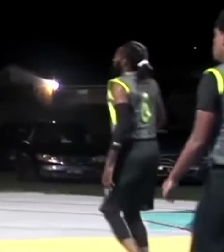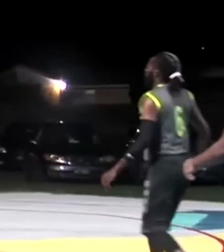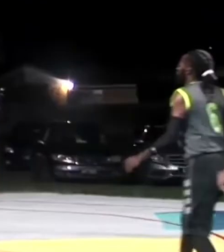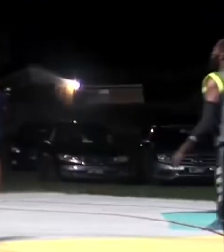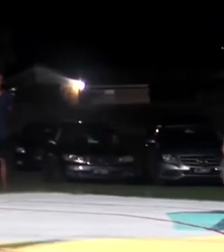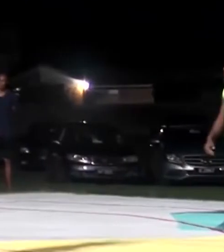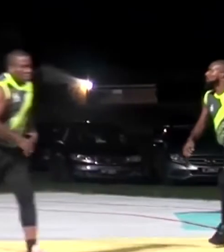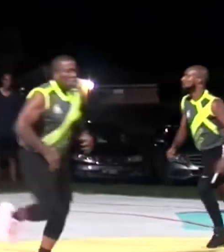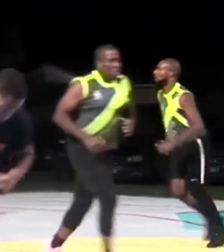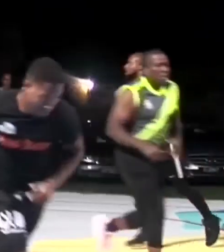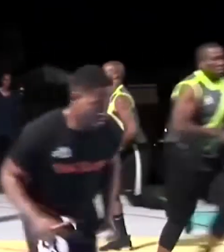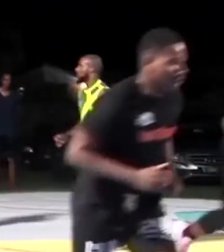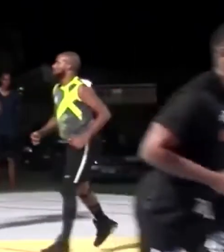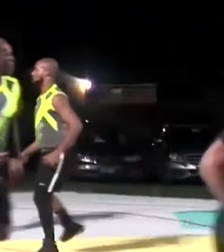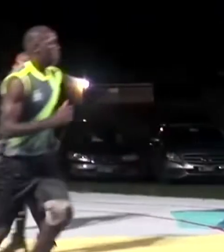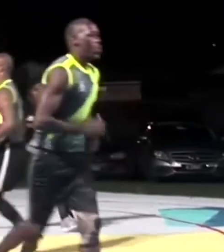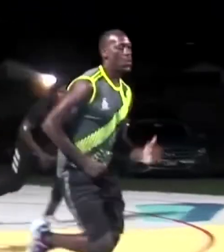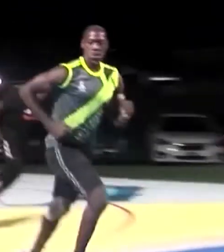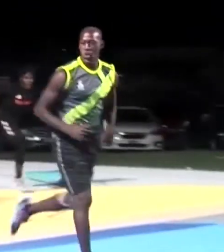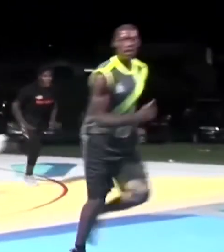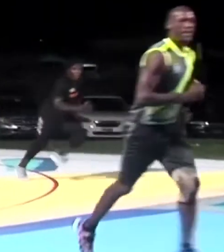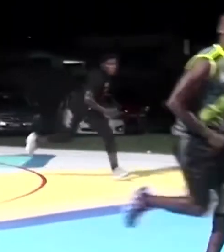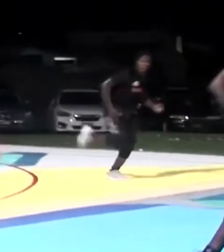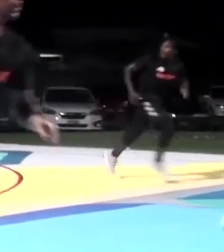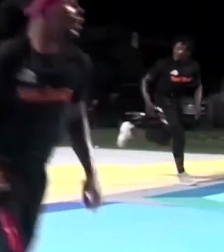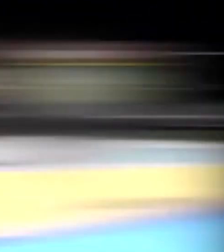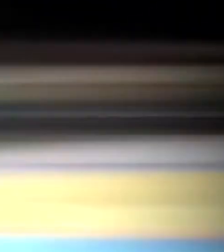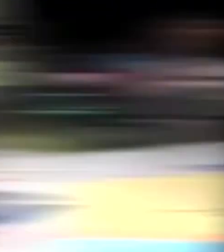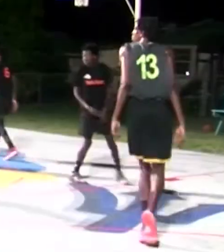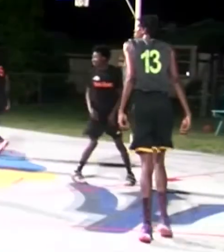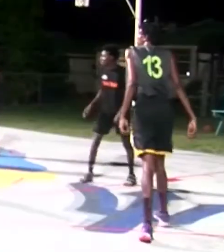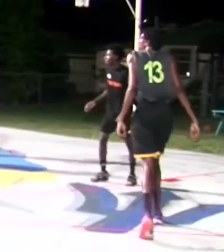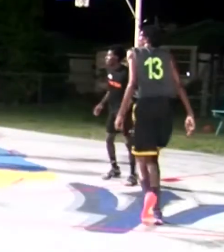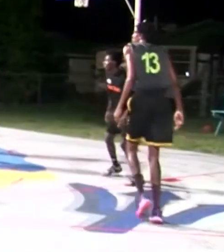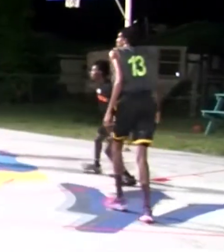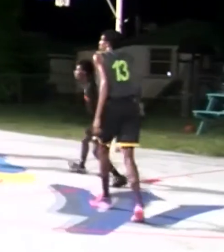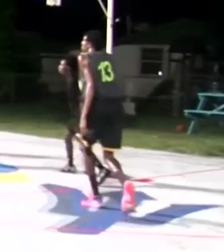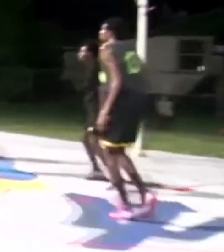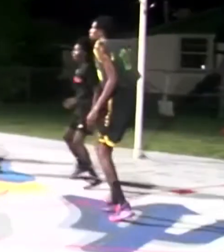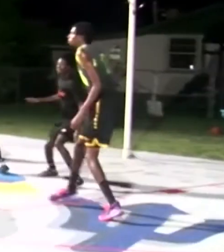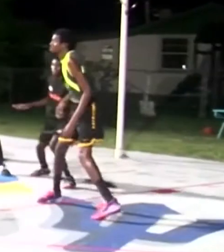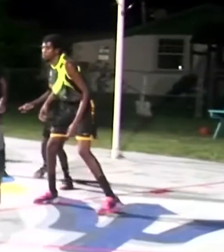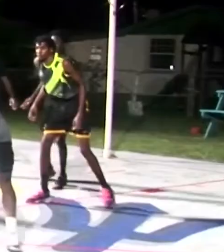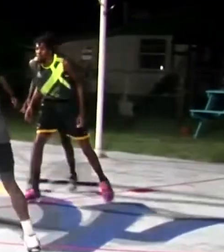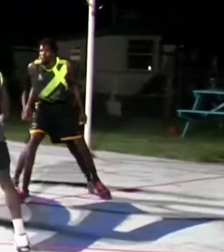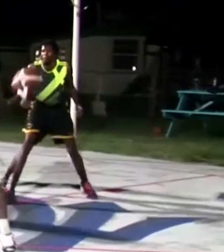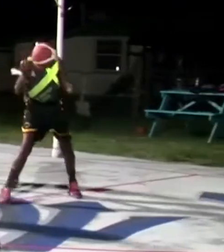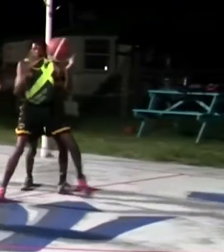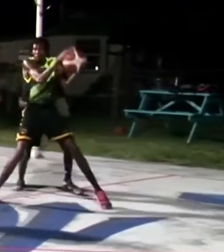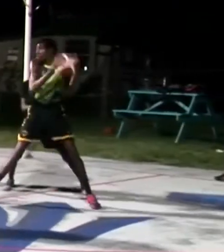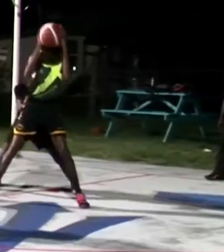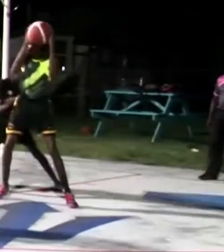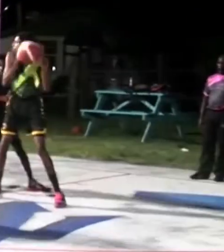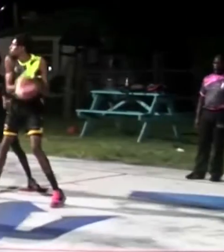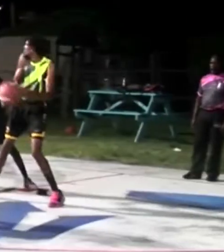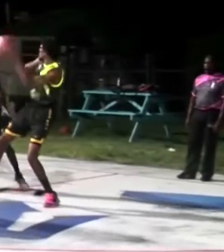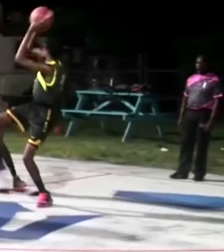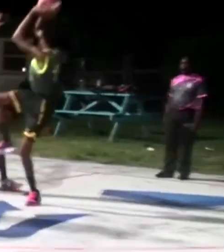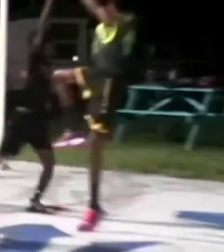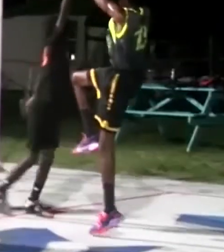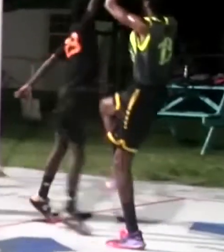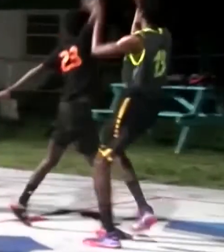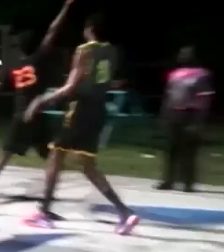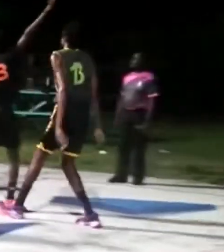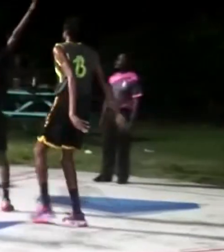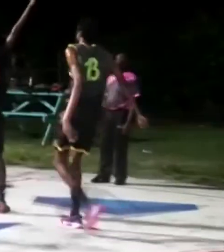Celtics leading 46-24 at the break. Switch of ends for the third quarter. Just that kind of night for the